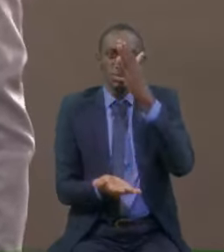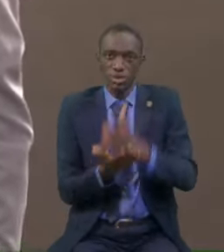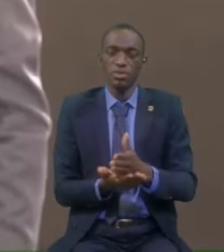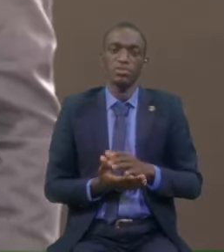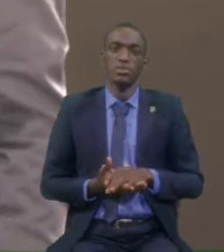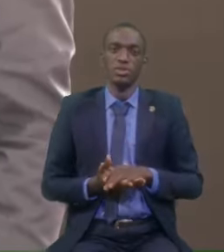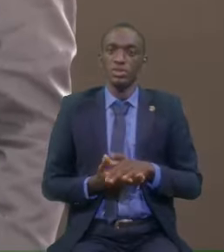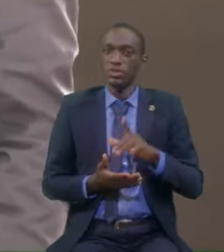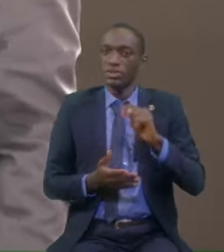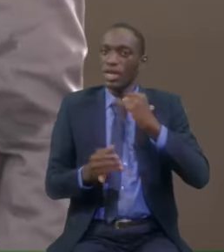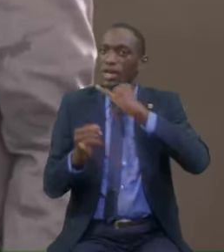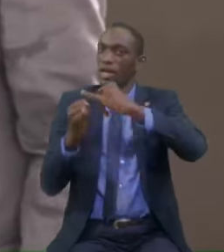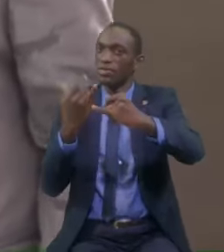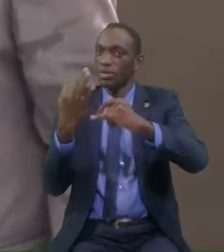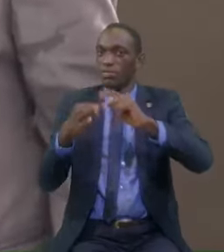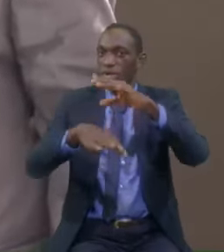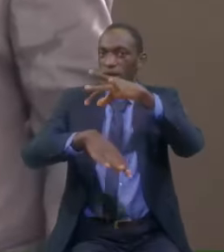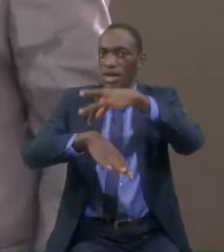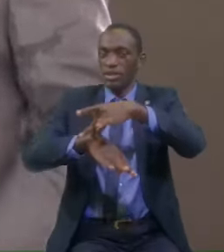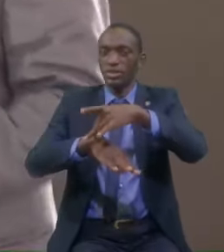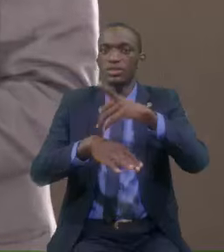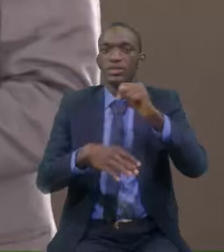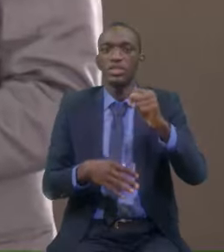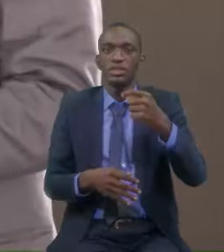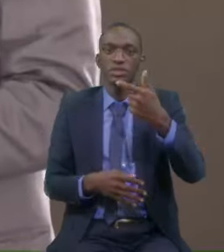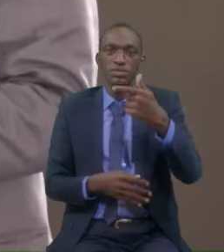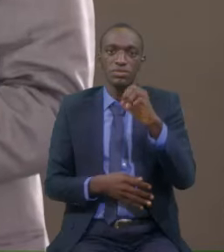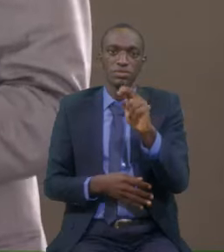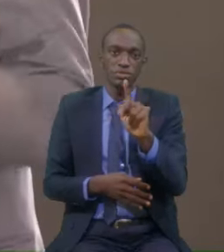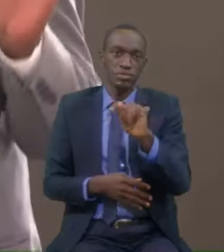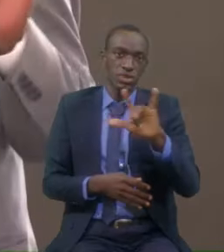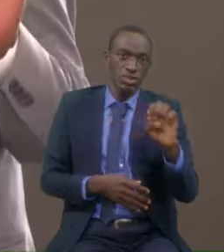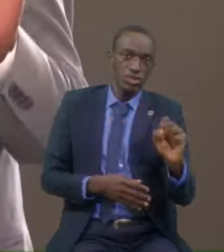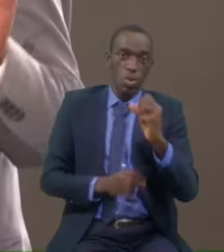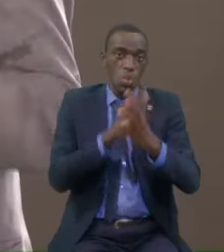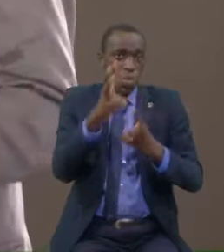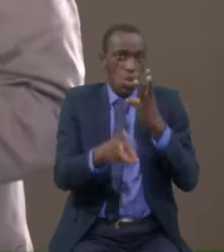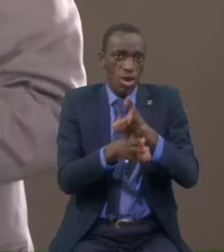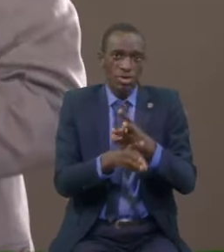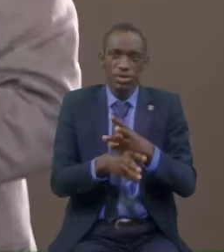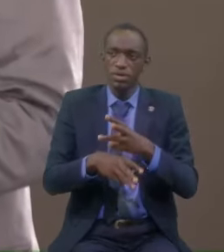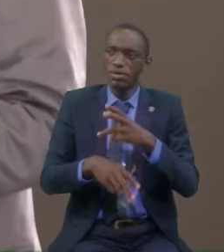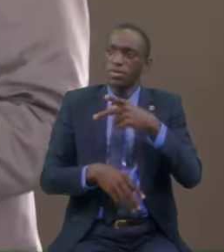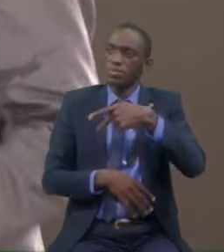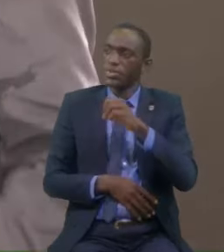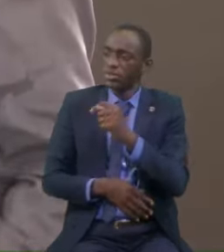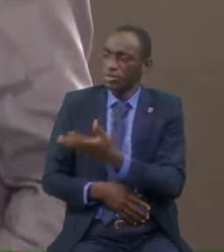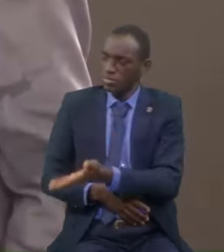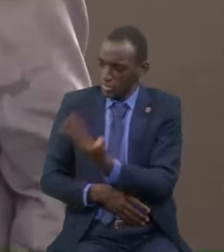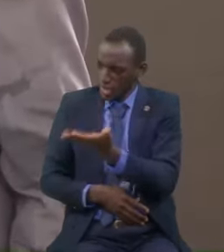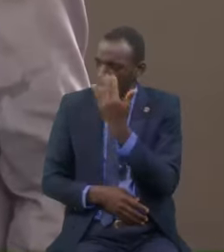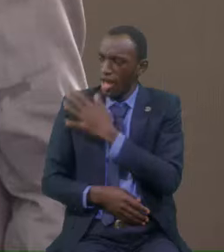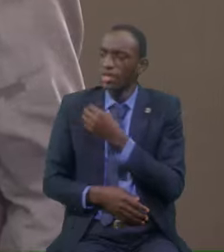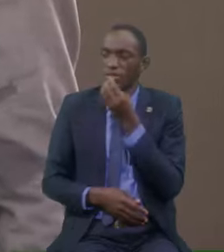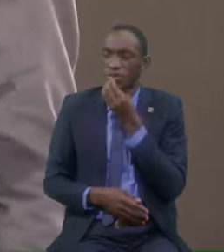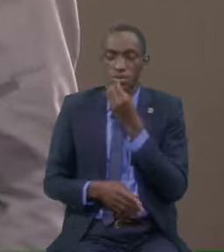Gentile world. Peter, rise up and eat. And Peter said, no, nothing like